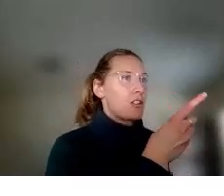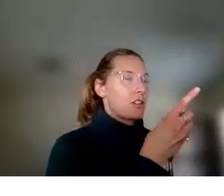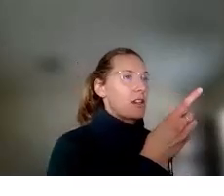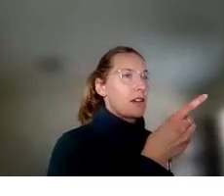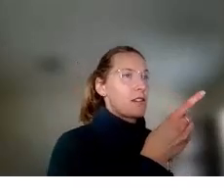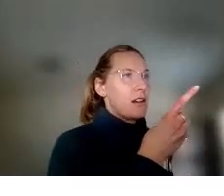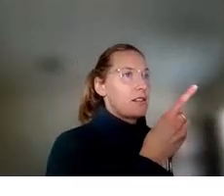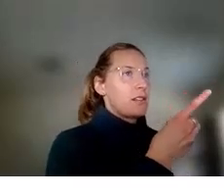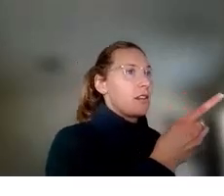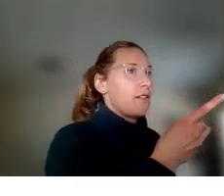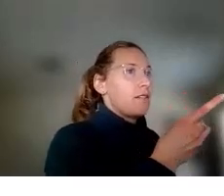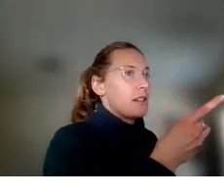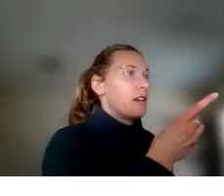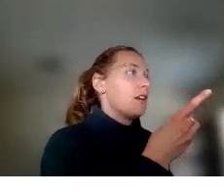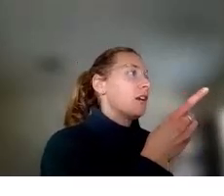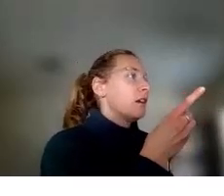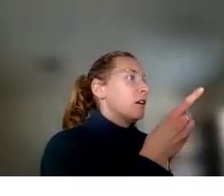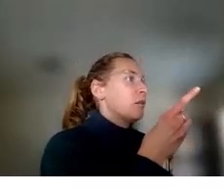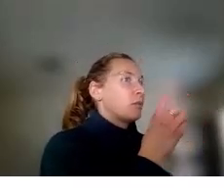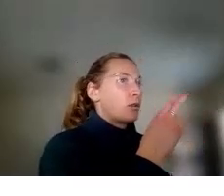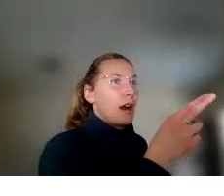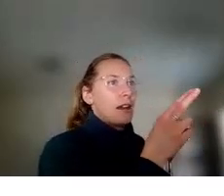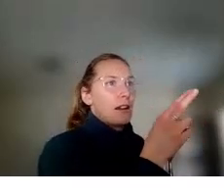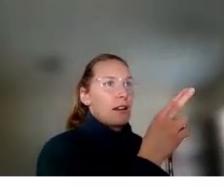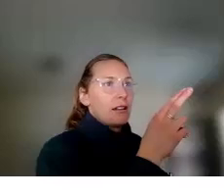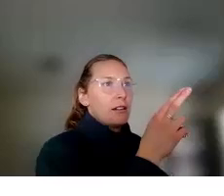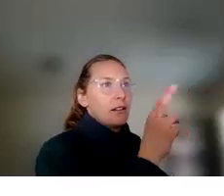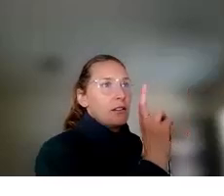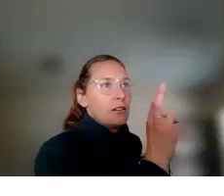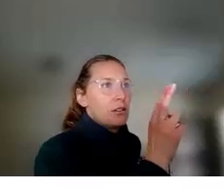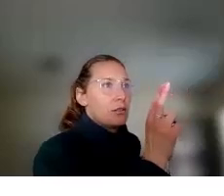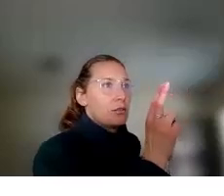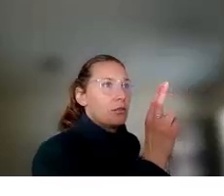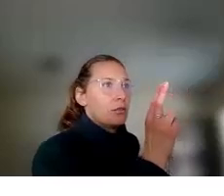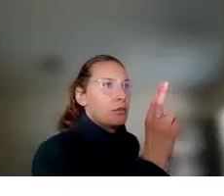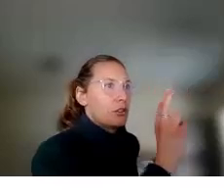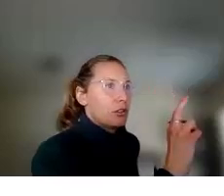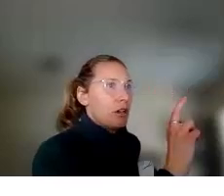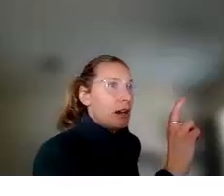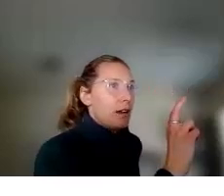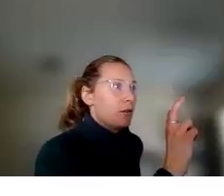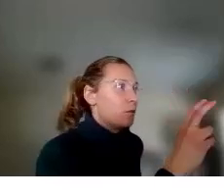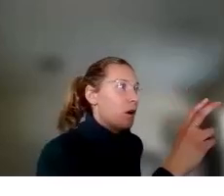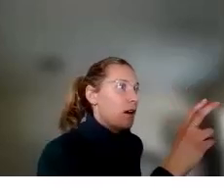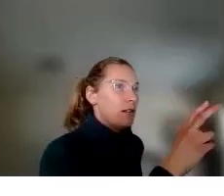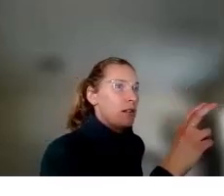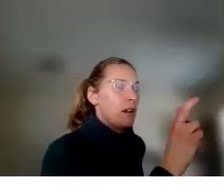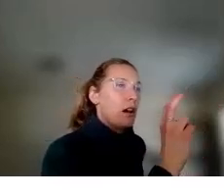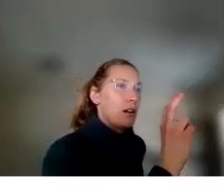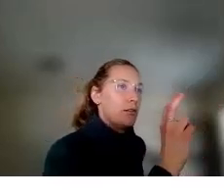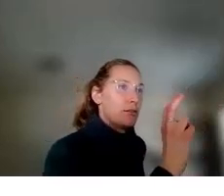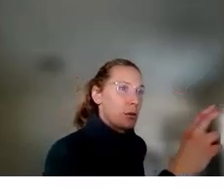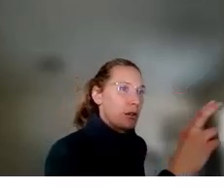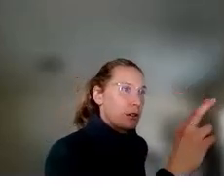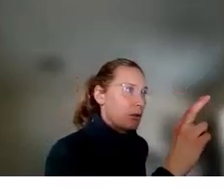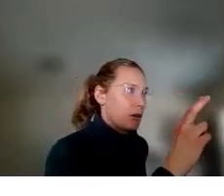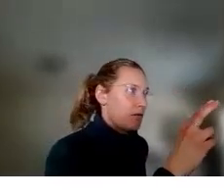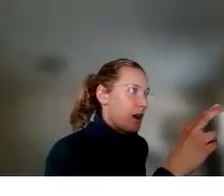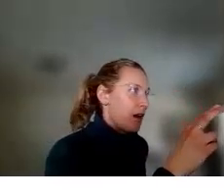access IHSS on CFC prior to July 1